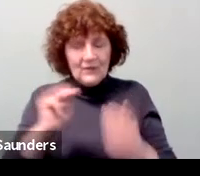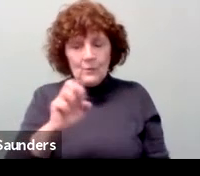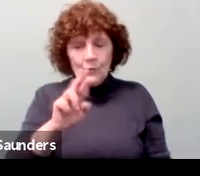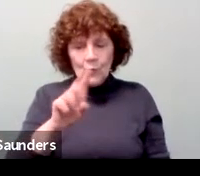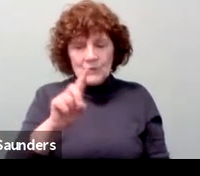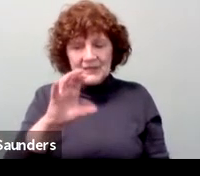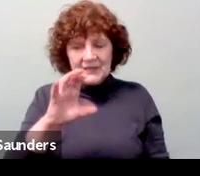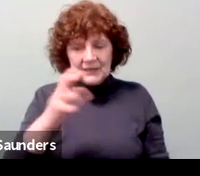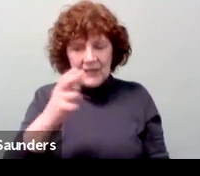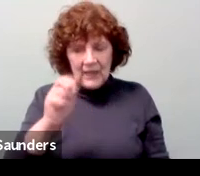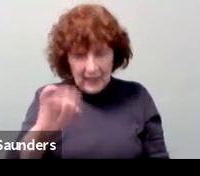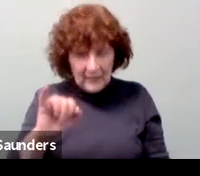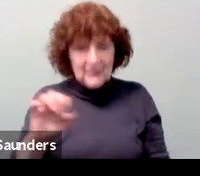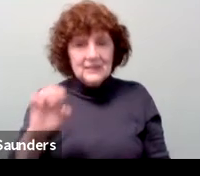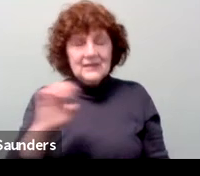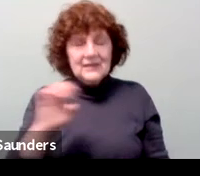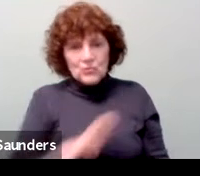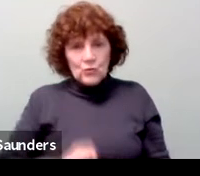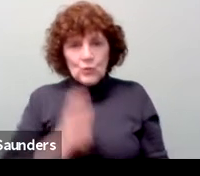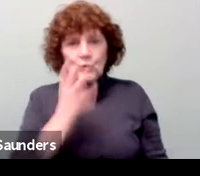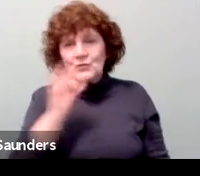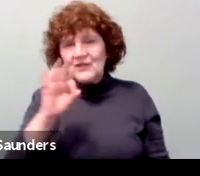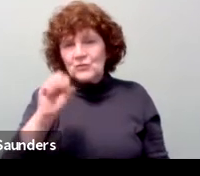Shushan and the Persian Empire and how they